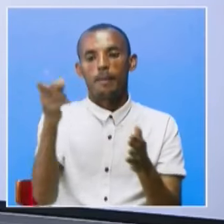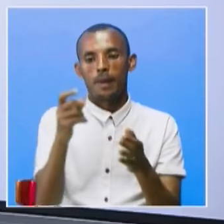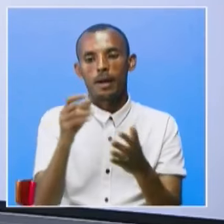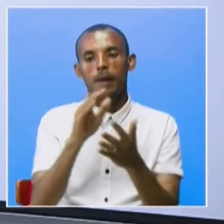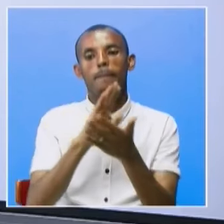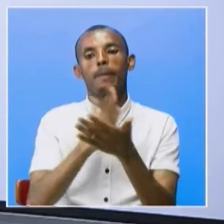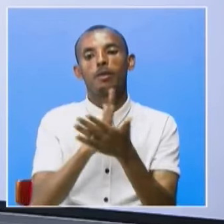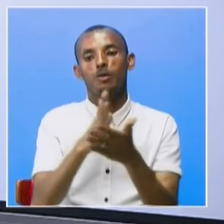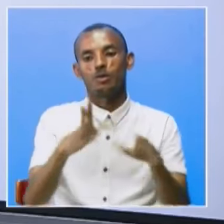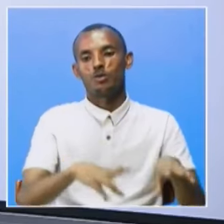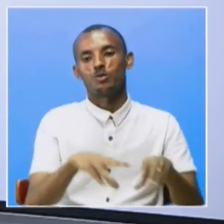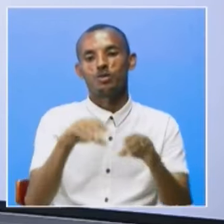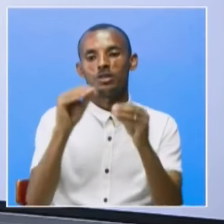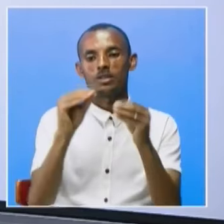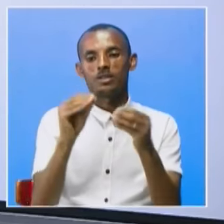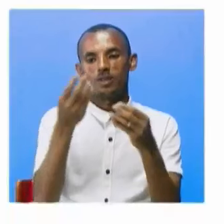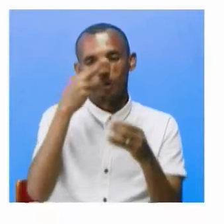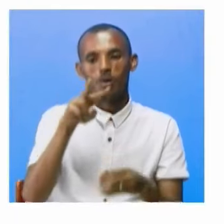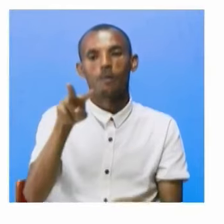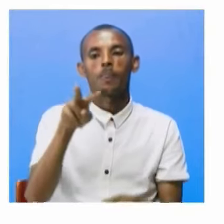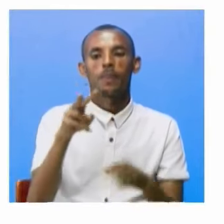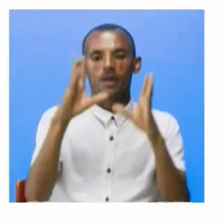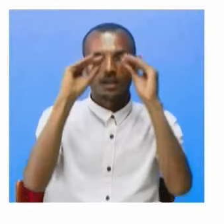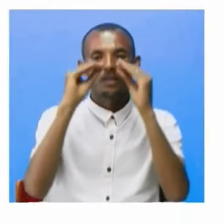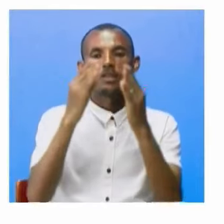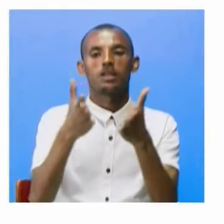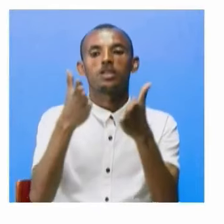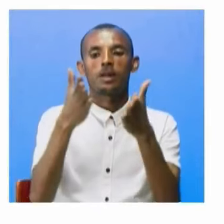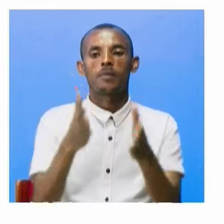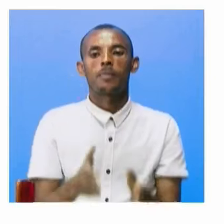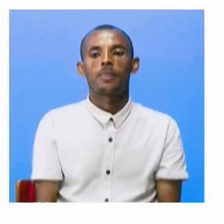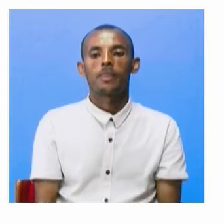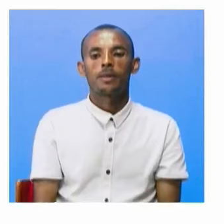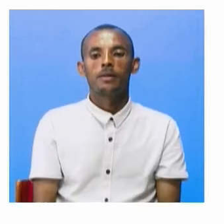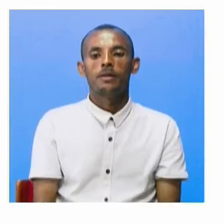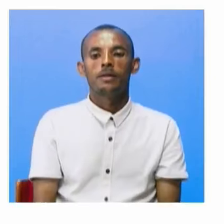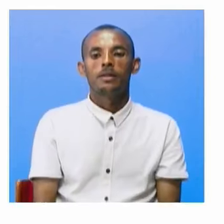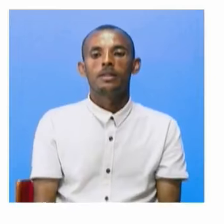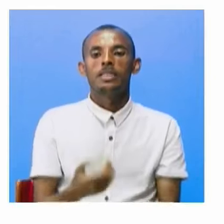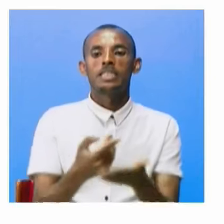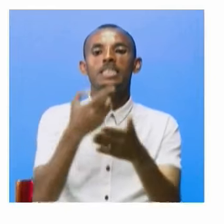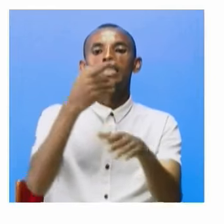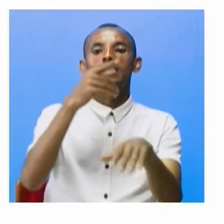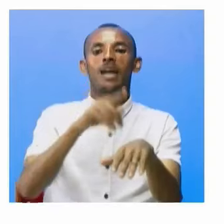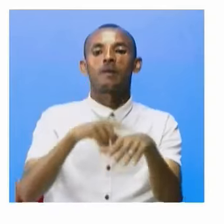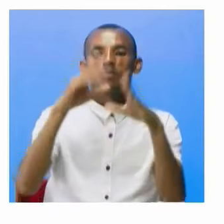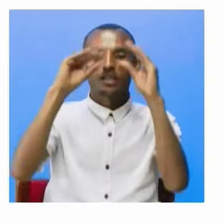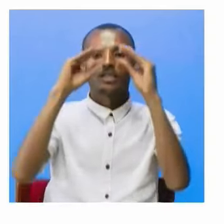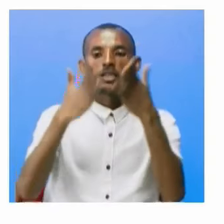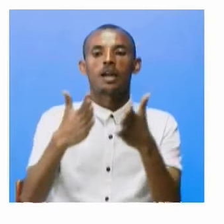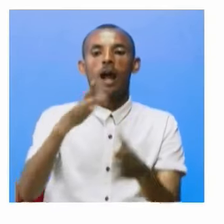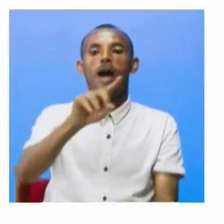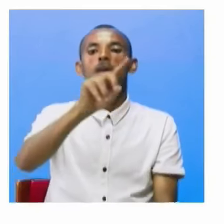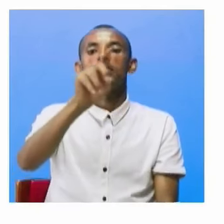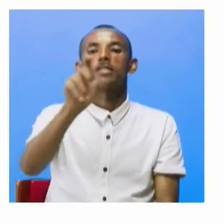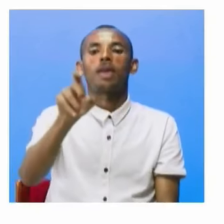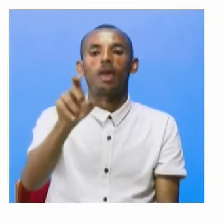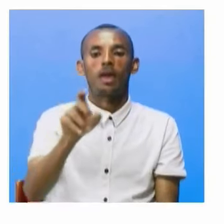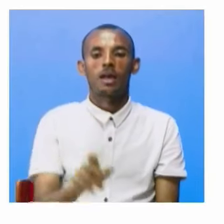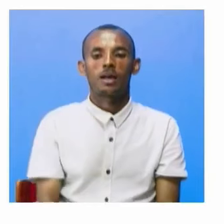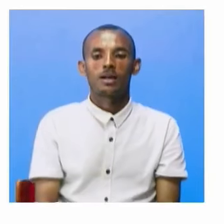students. All right? Look, teacher. Now, this time, teacher is asking the